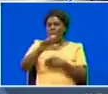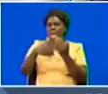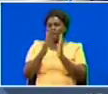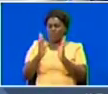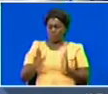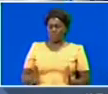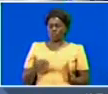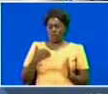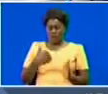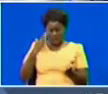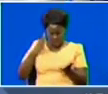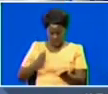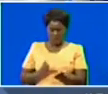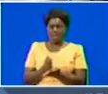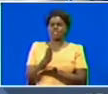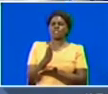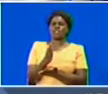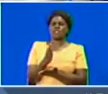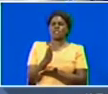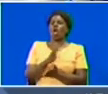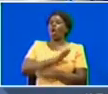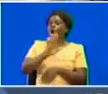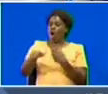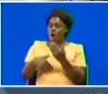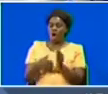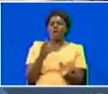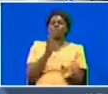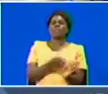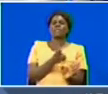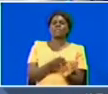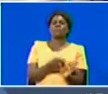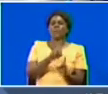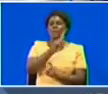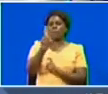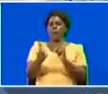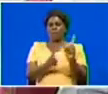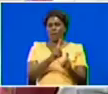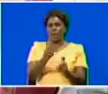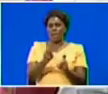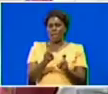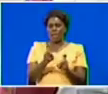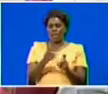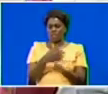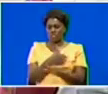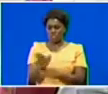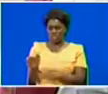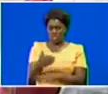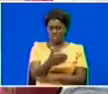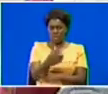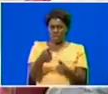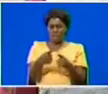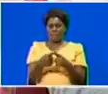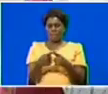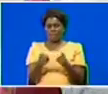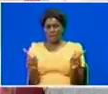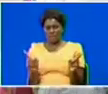so let them vie. Everybody. Everybody should participate in the debate. The debate is a bit tricky, but if there's, you